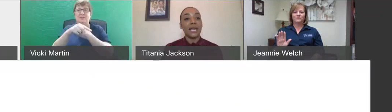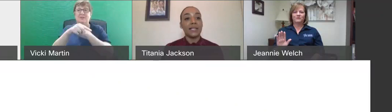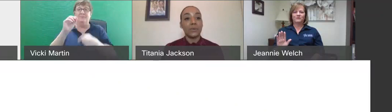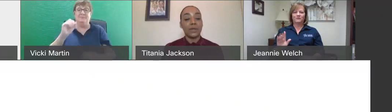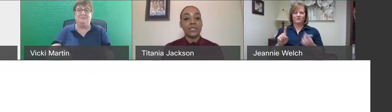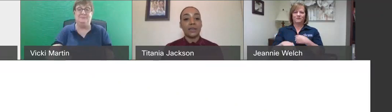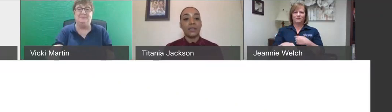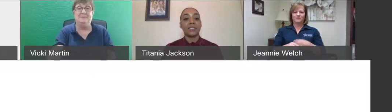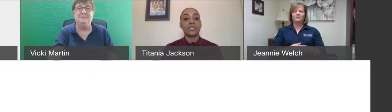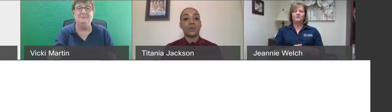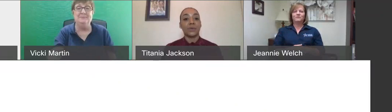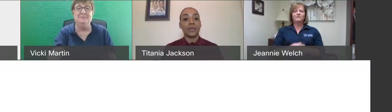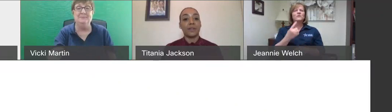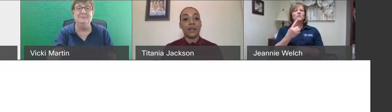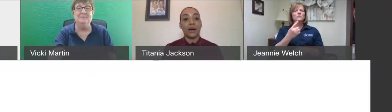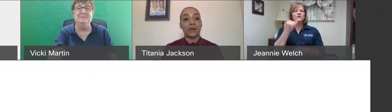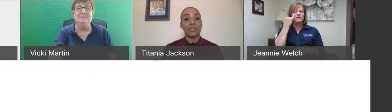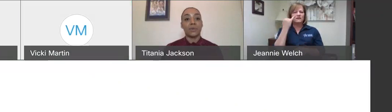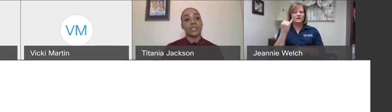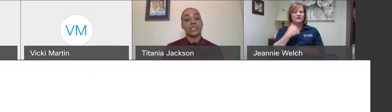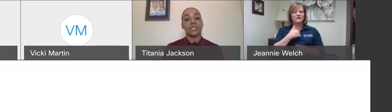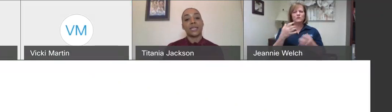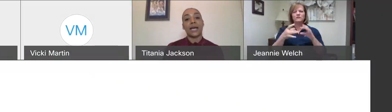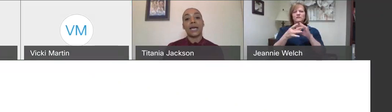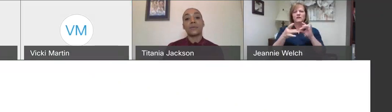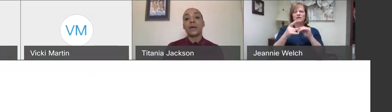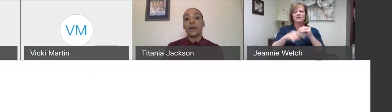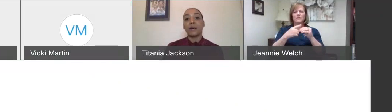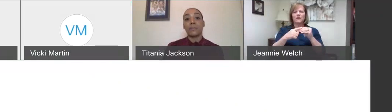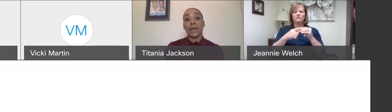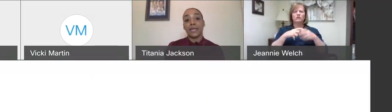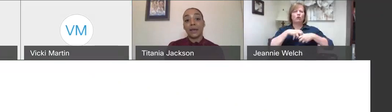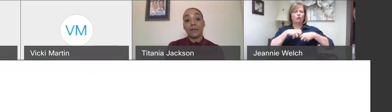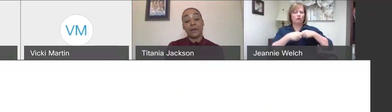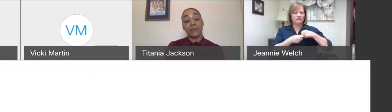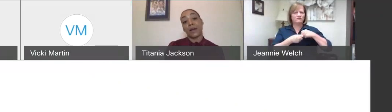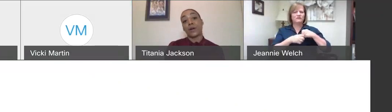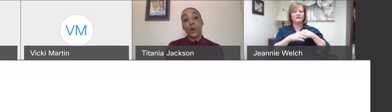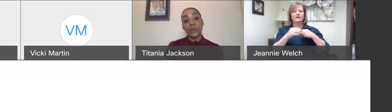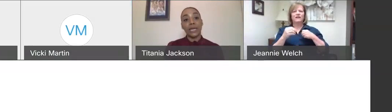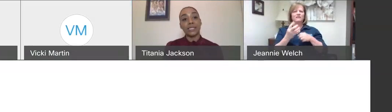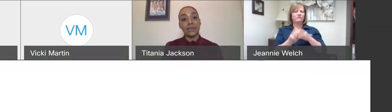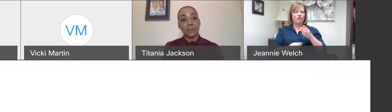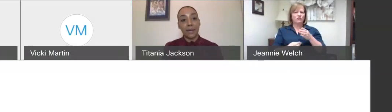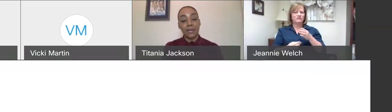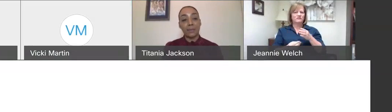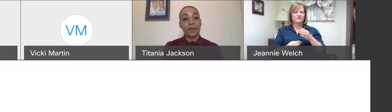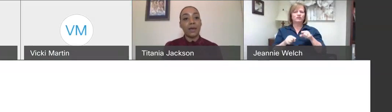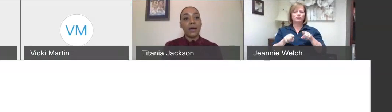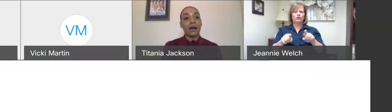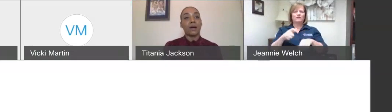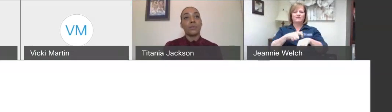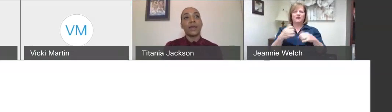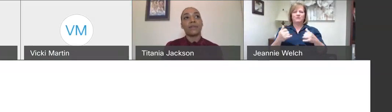One thing I did want to discuss is grief and loss, especially in this time of our COVID-19